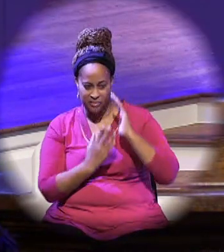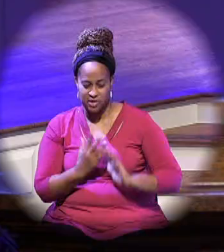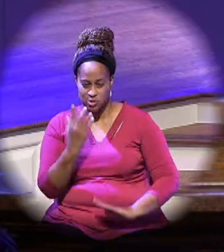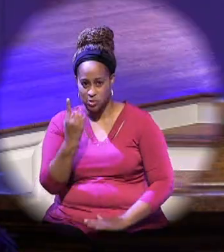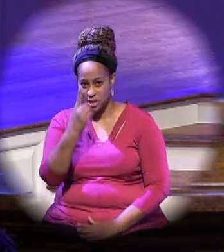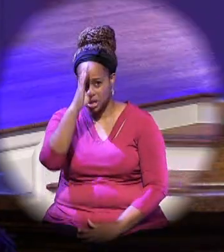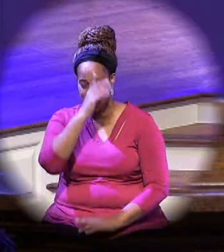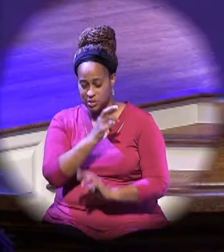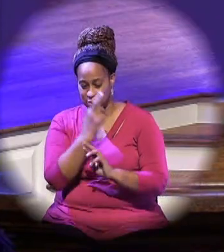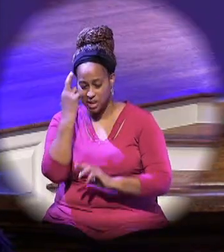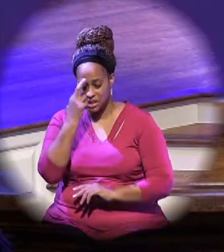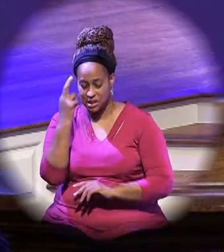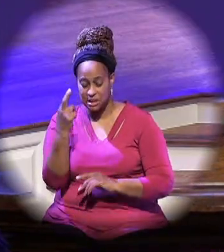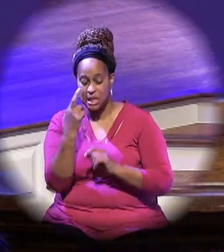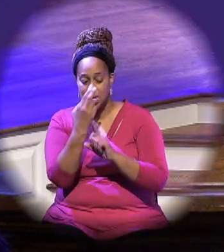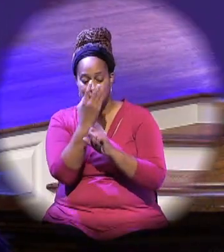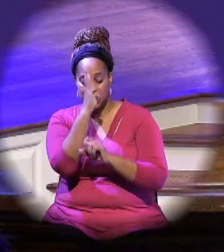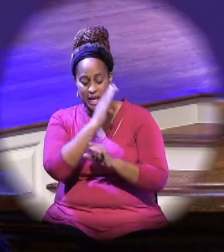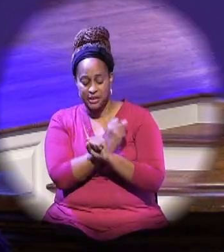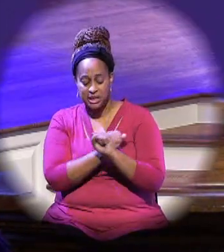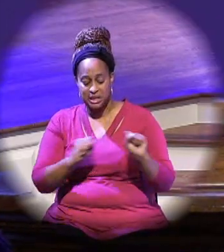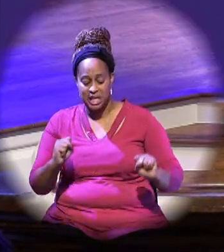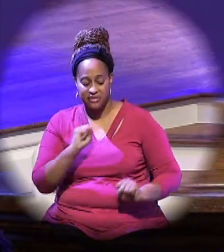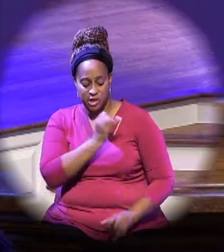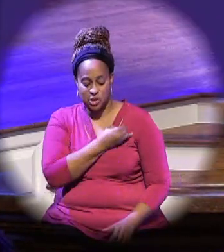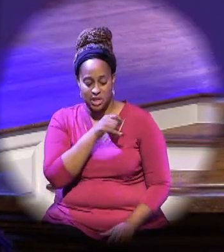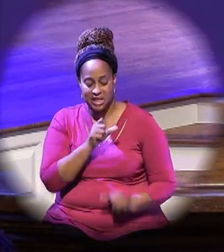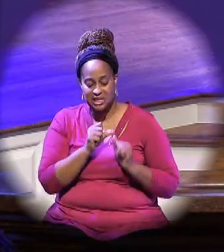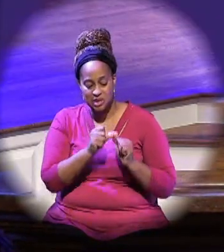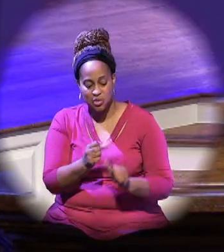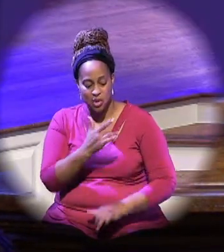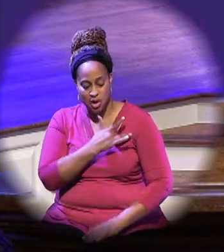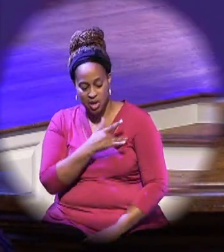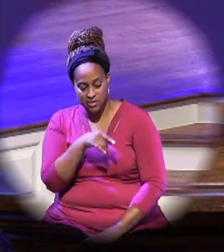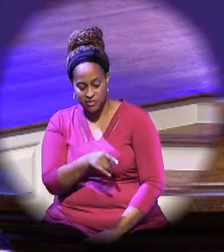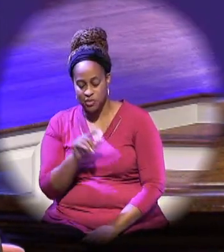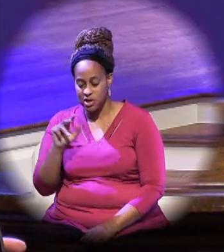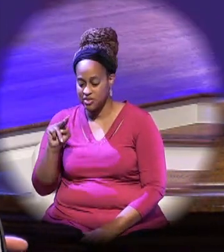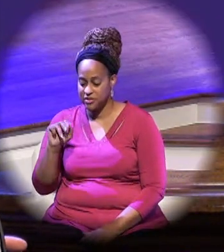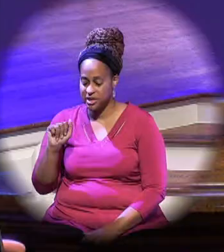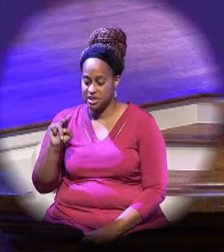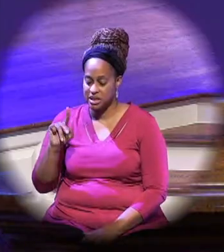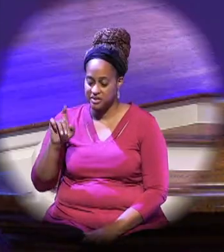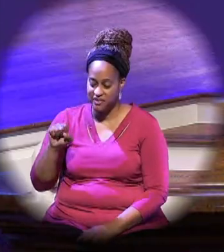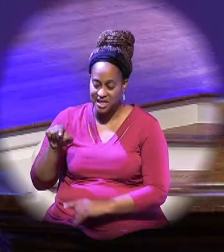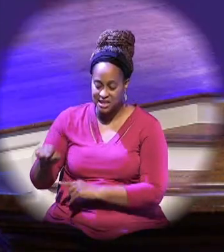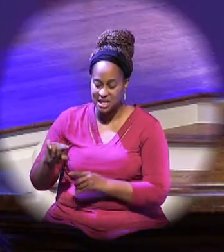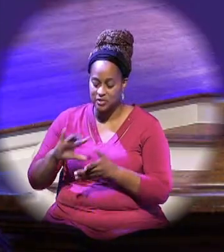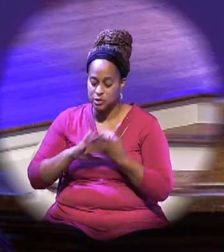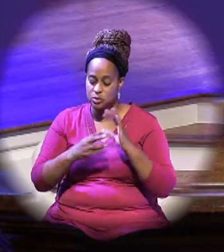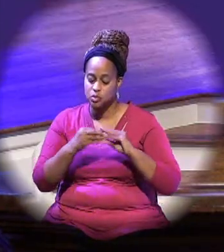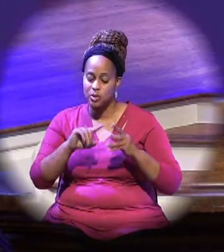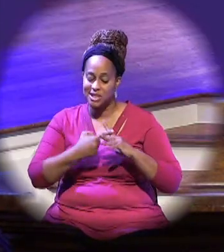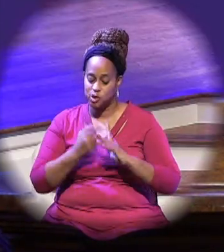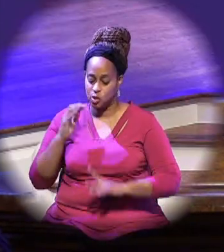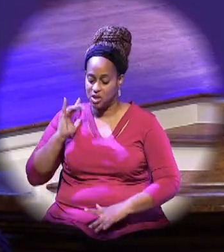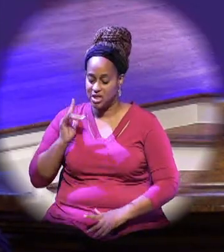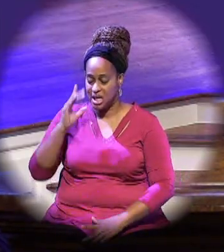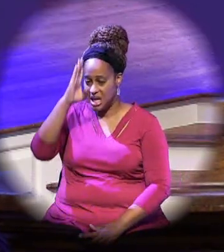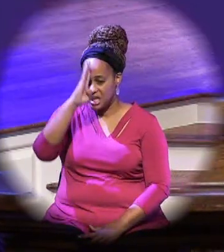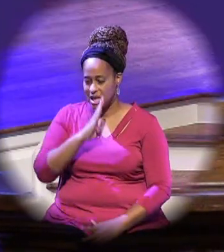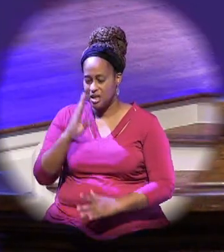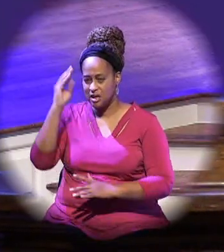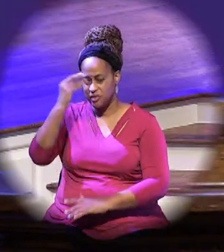is saving Jonah is because he still has a heart for the Ninevites. That's how this story started. That God is such a God